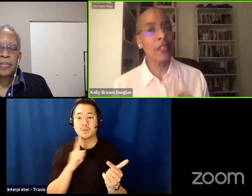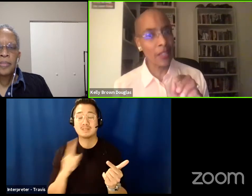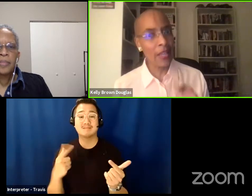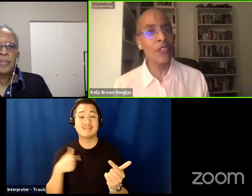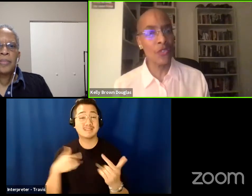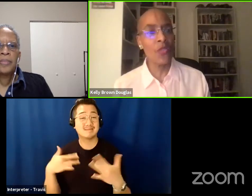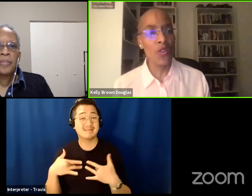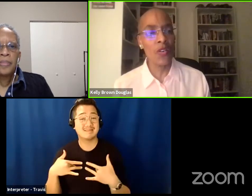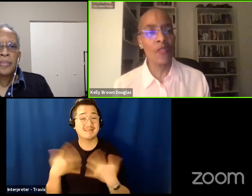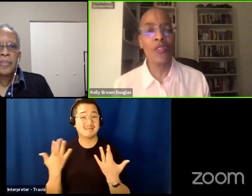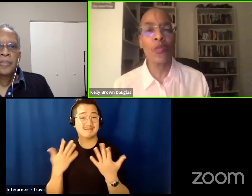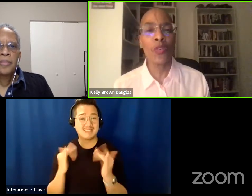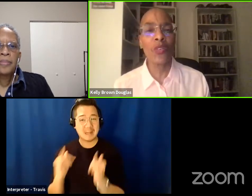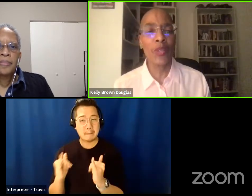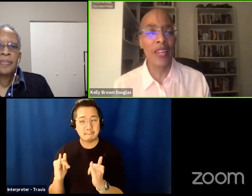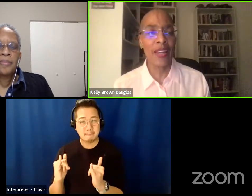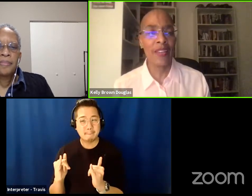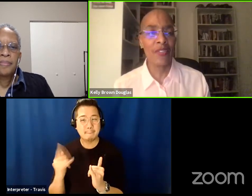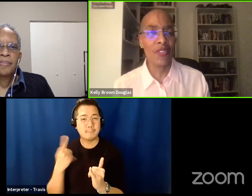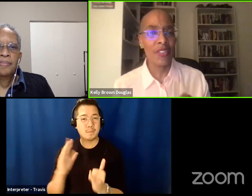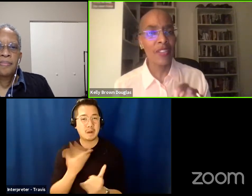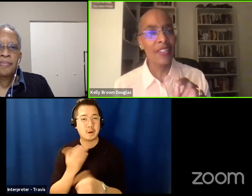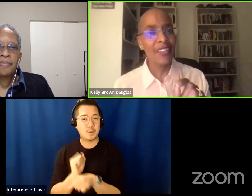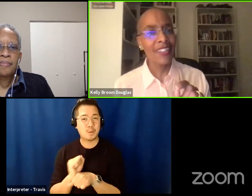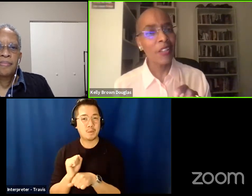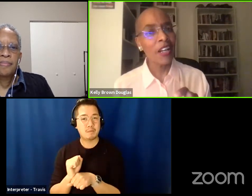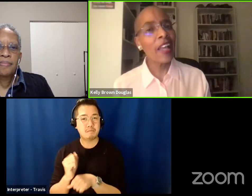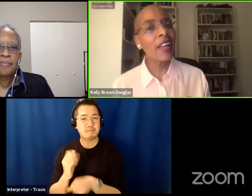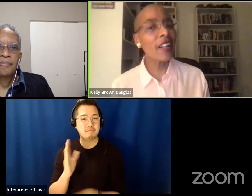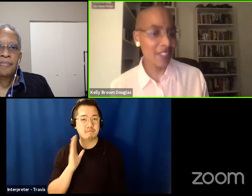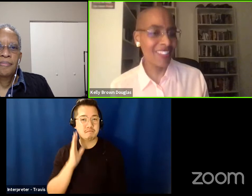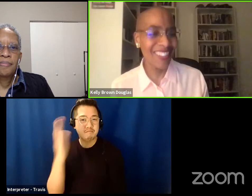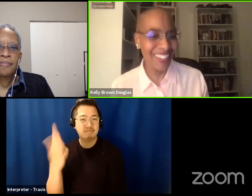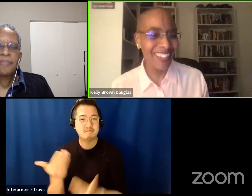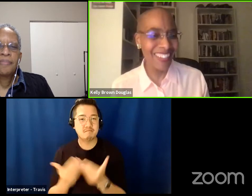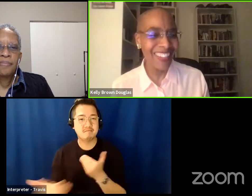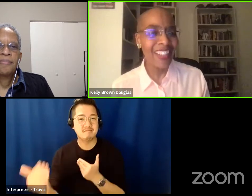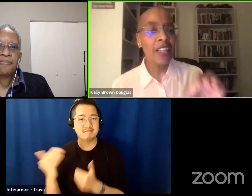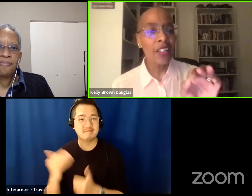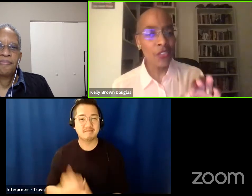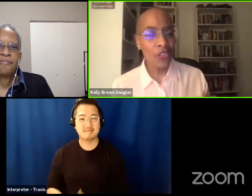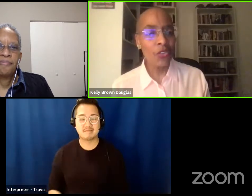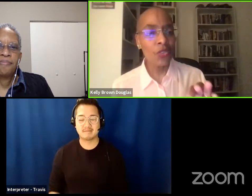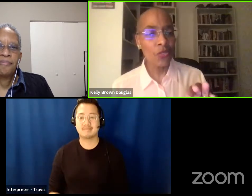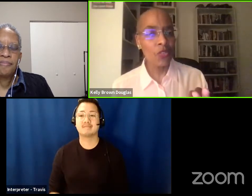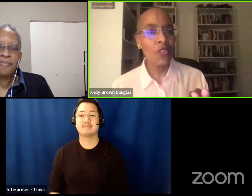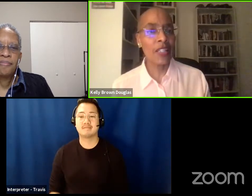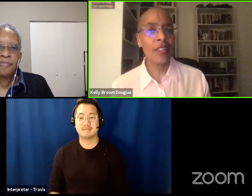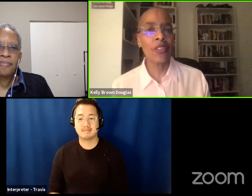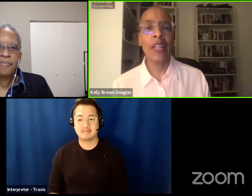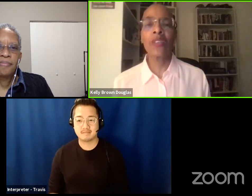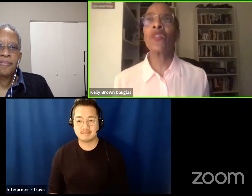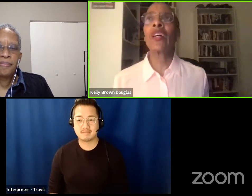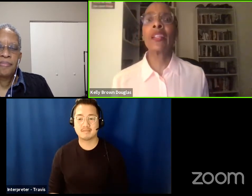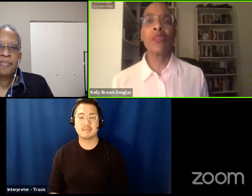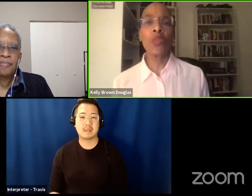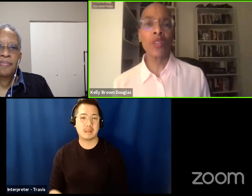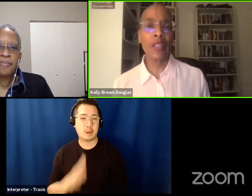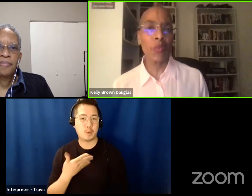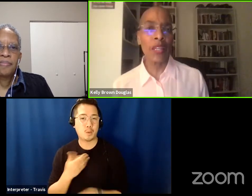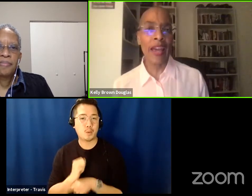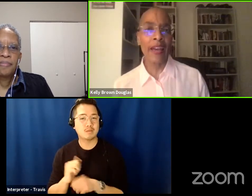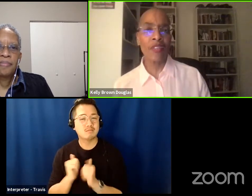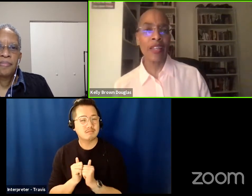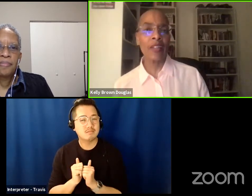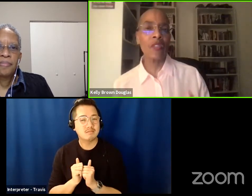excited, as you are, for the work we have ahead of us. to do together. And I don't find the work that